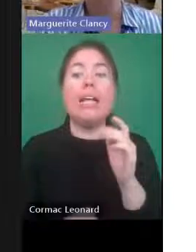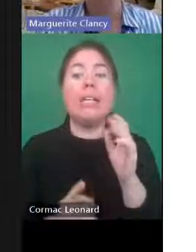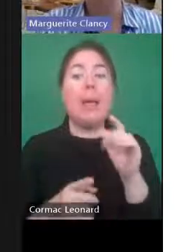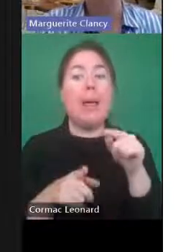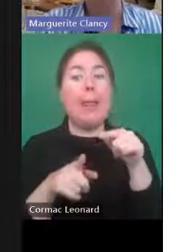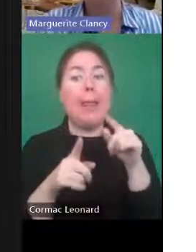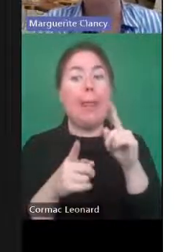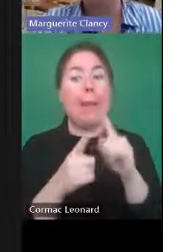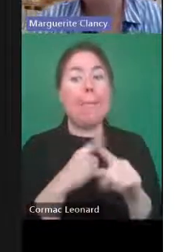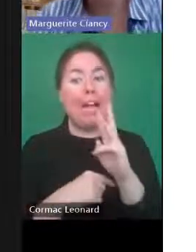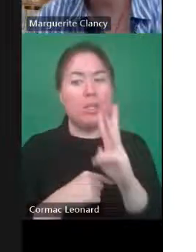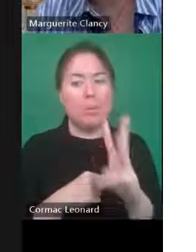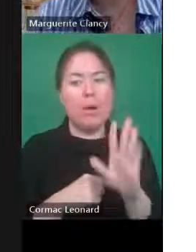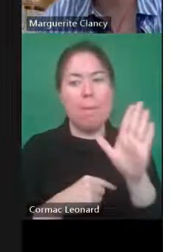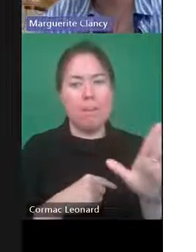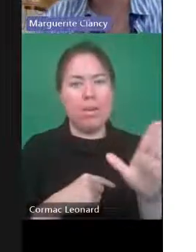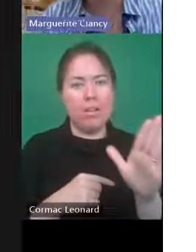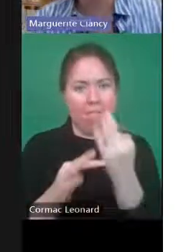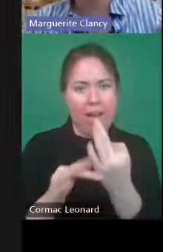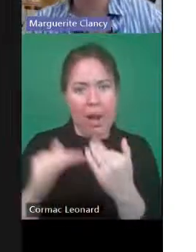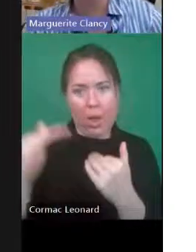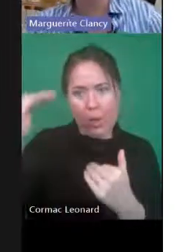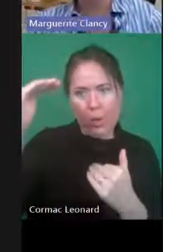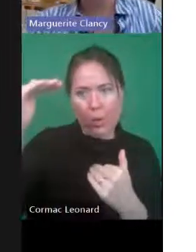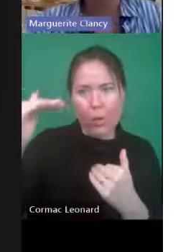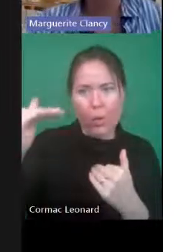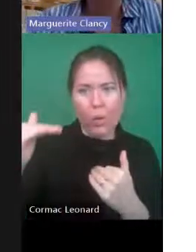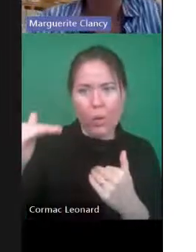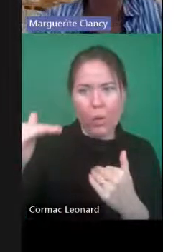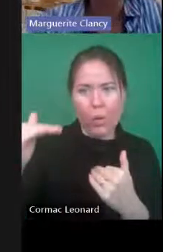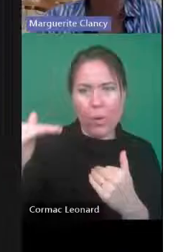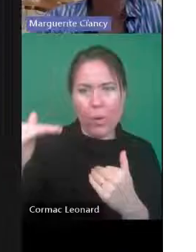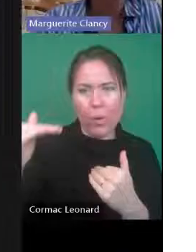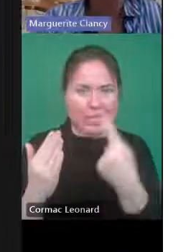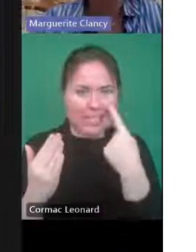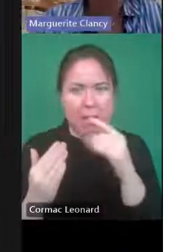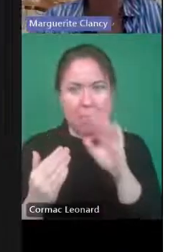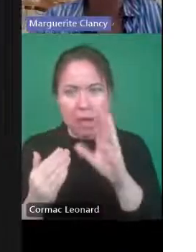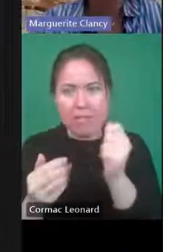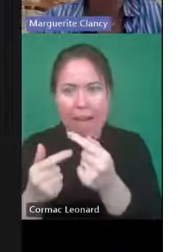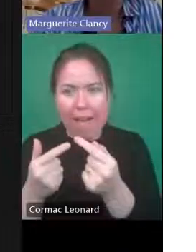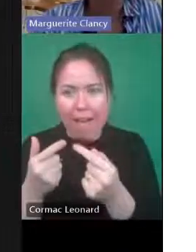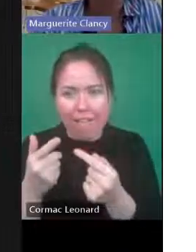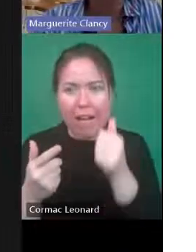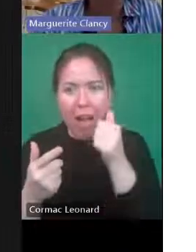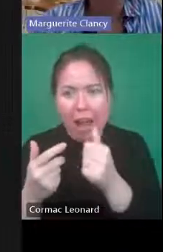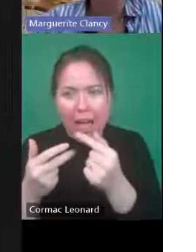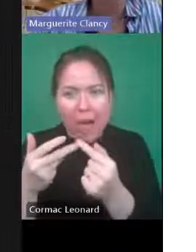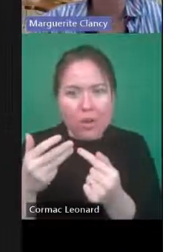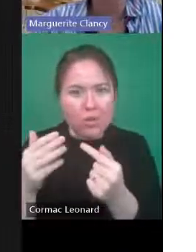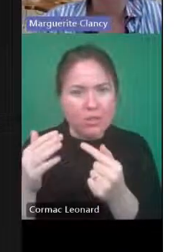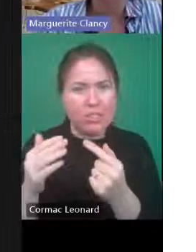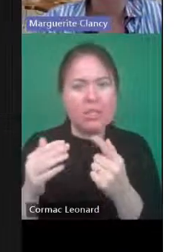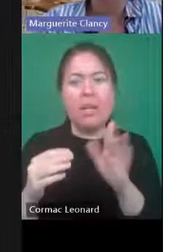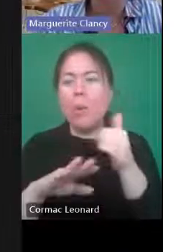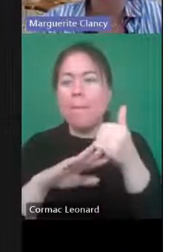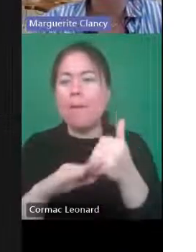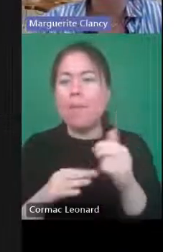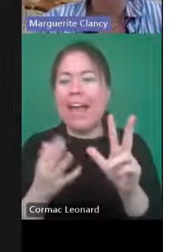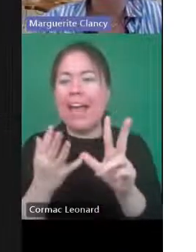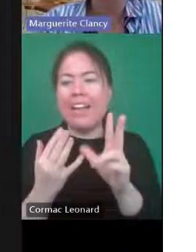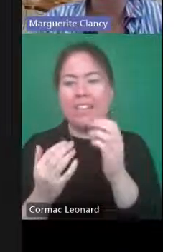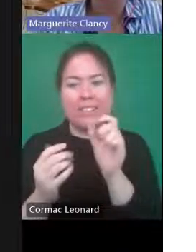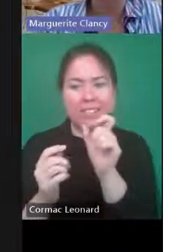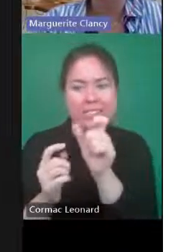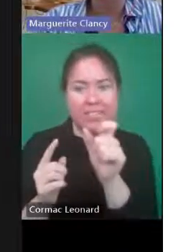with the password policy. And you can see there on the right hand side that it must be at least 8 characters, contain at